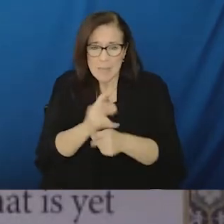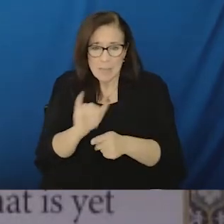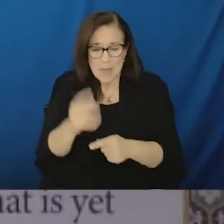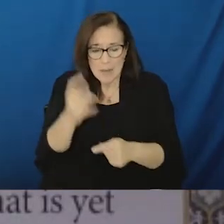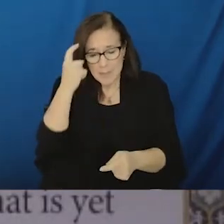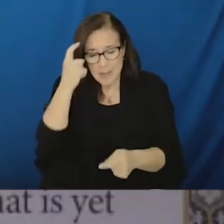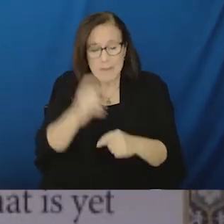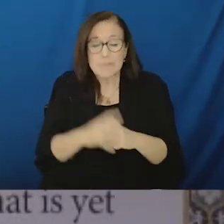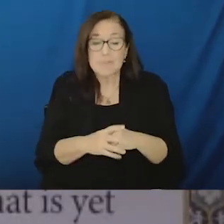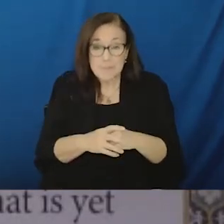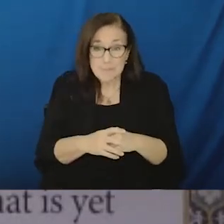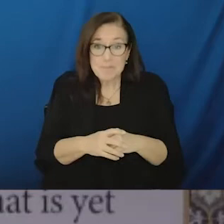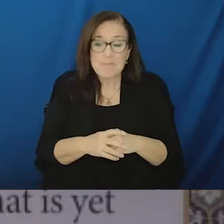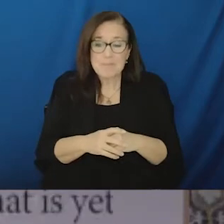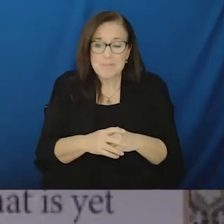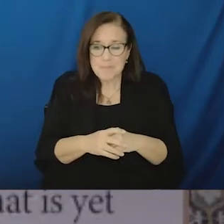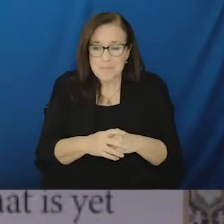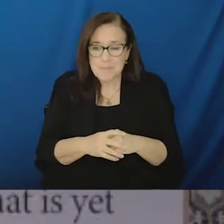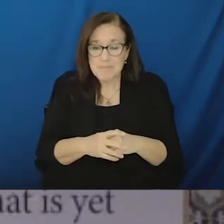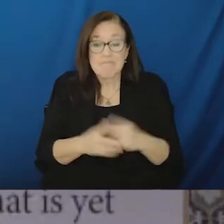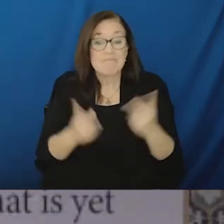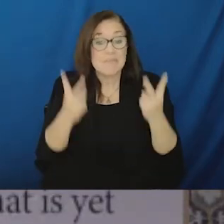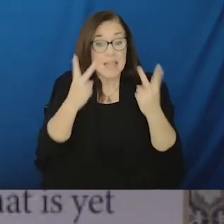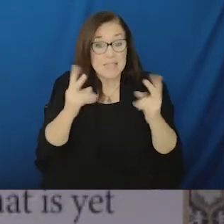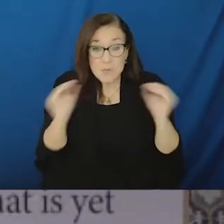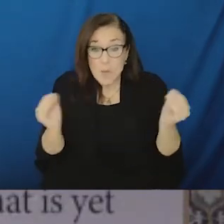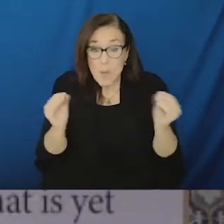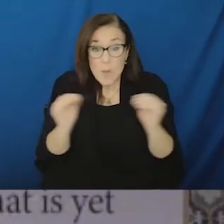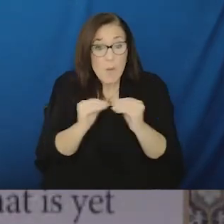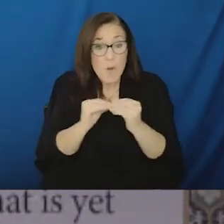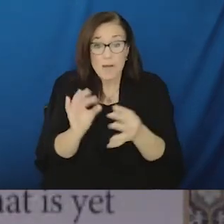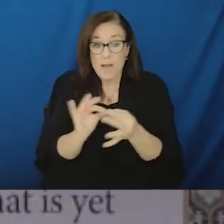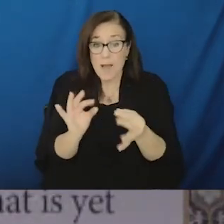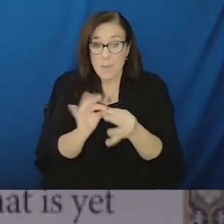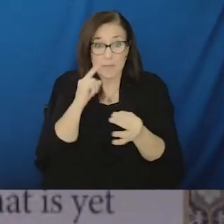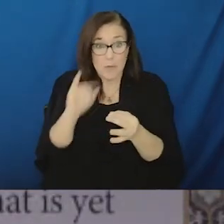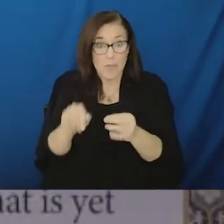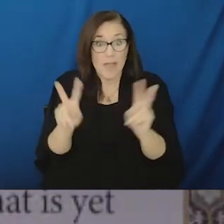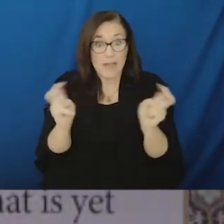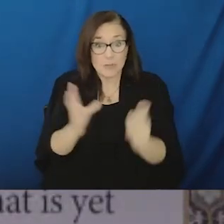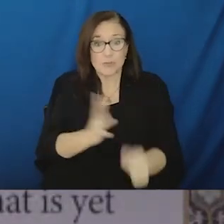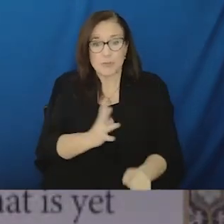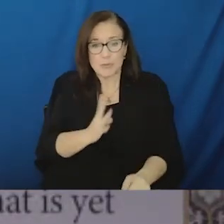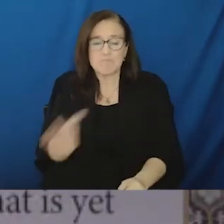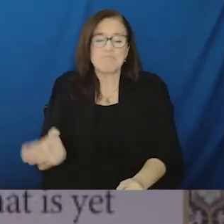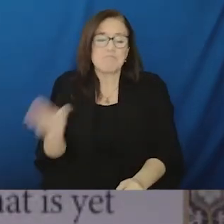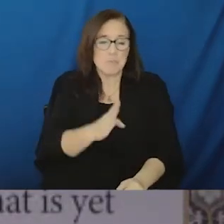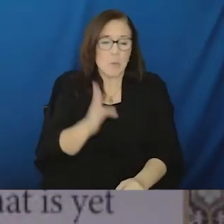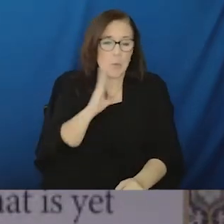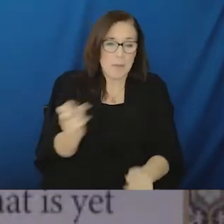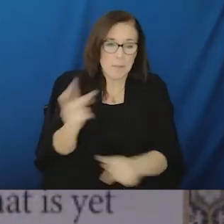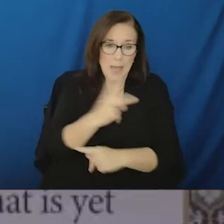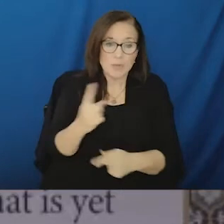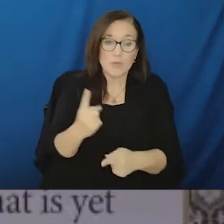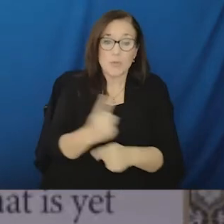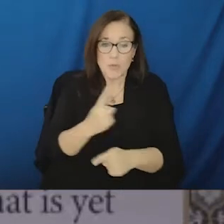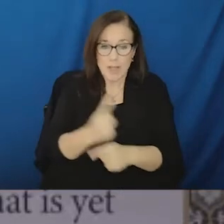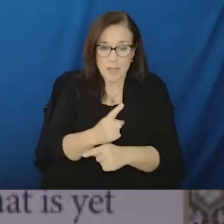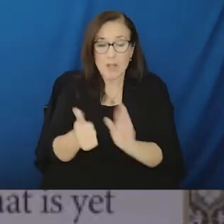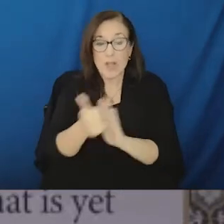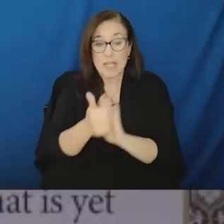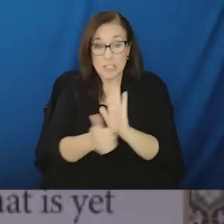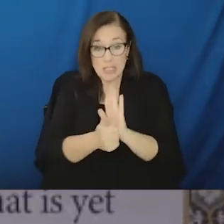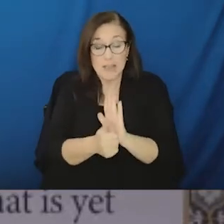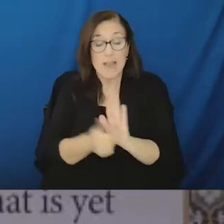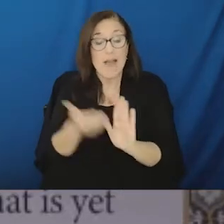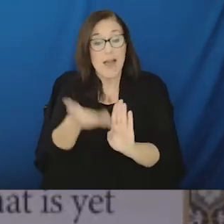that, I see no further comments on this issue, so we'll go back to the regular agenda, which is item D, the